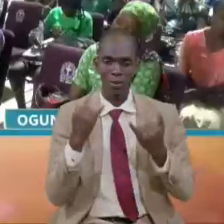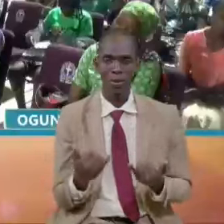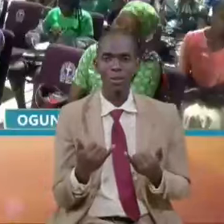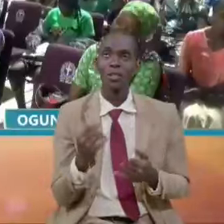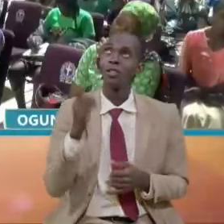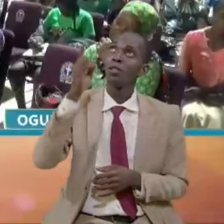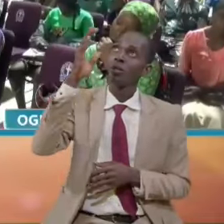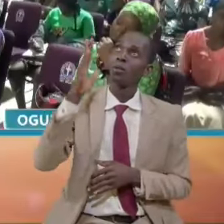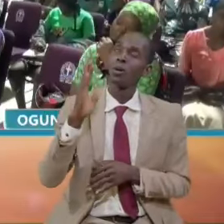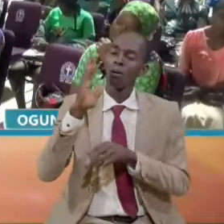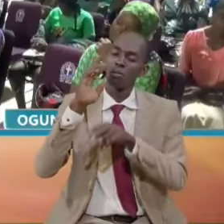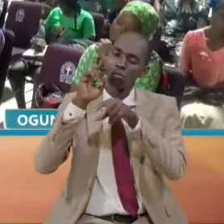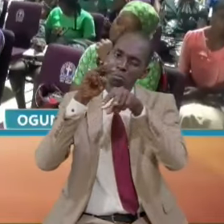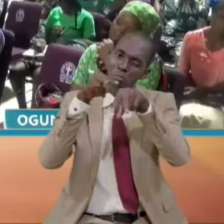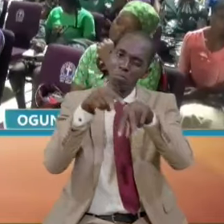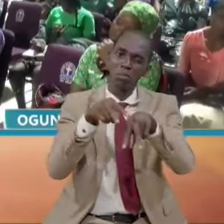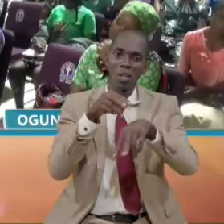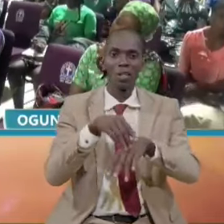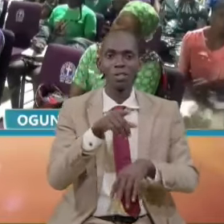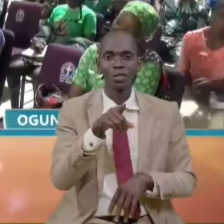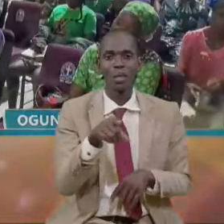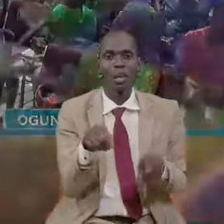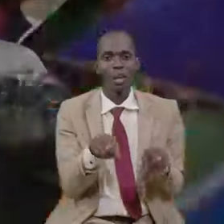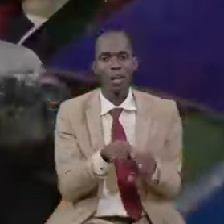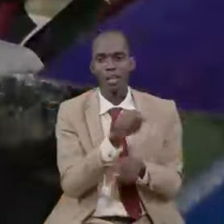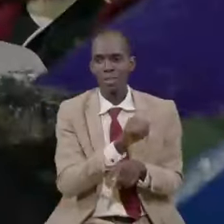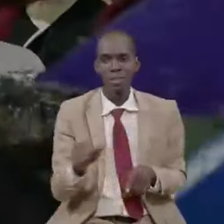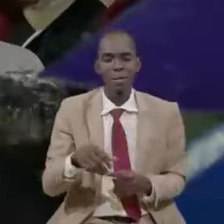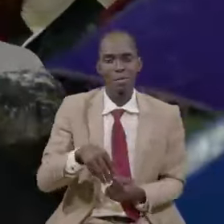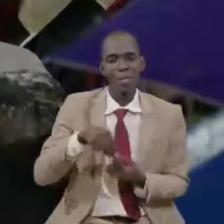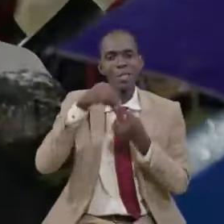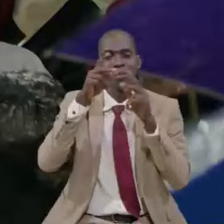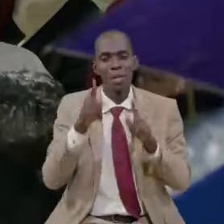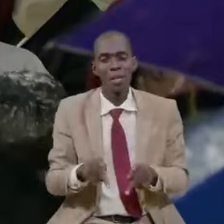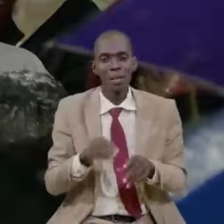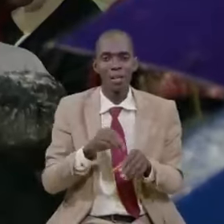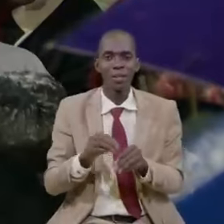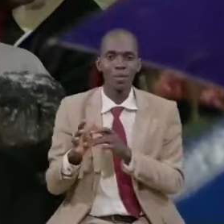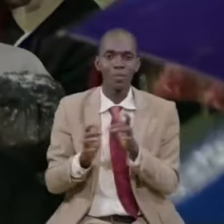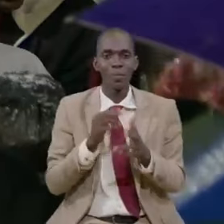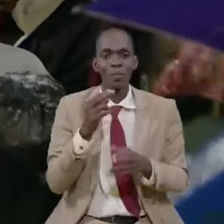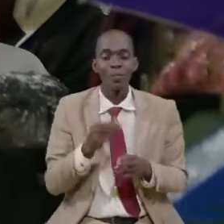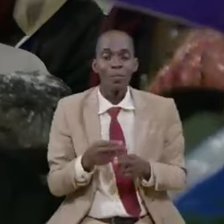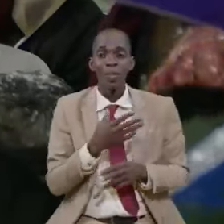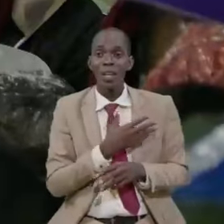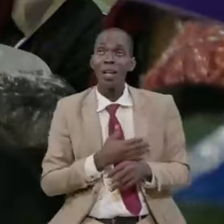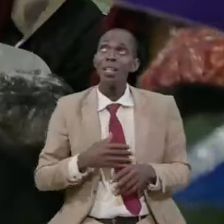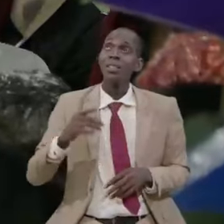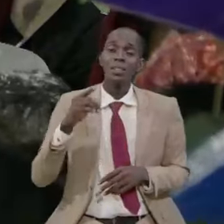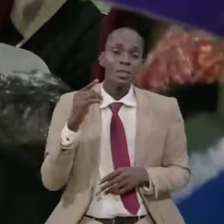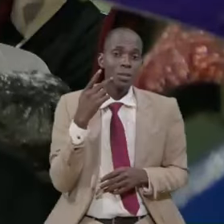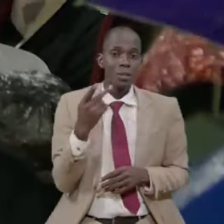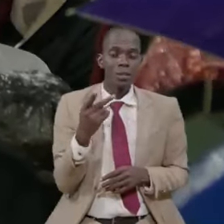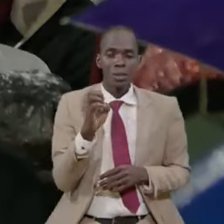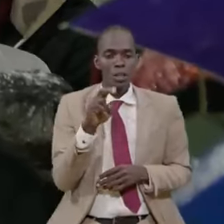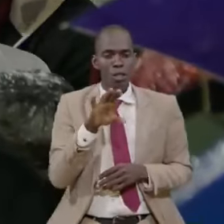look at you as a peculiar person. And he was walking with God. First of all,